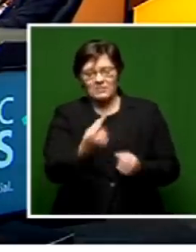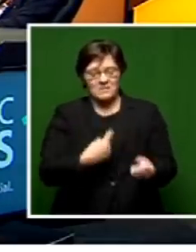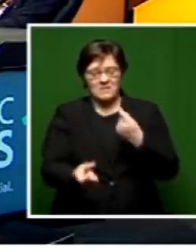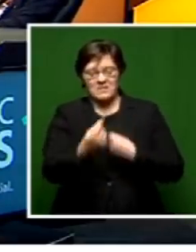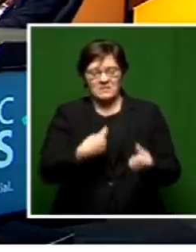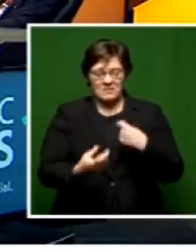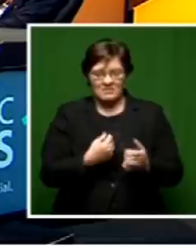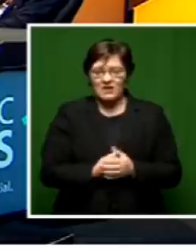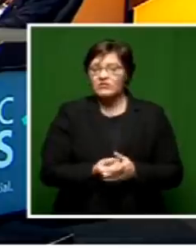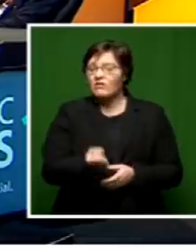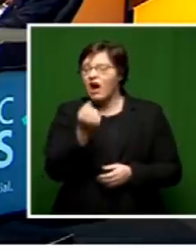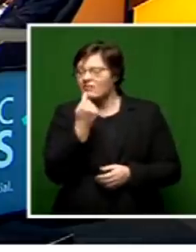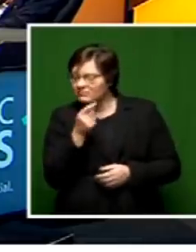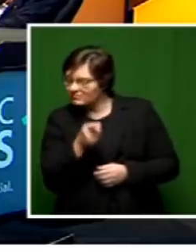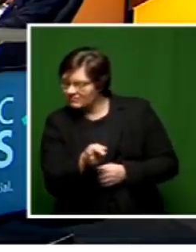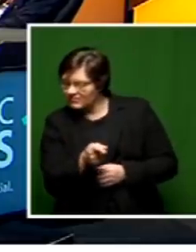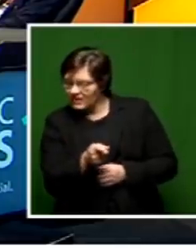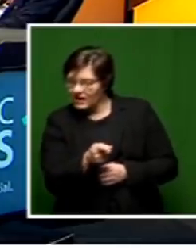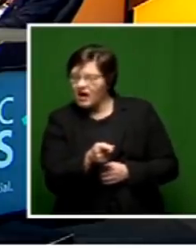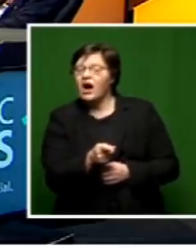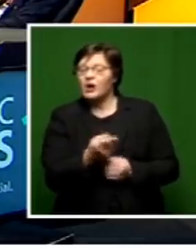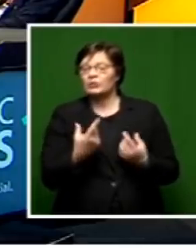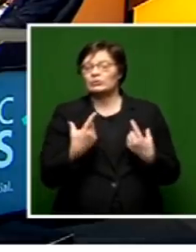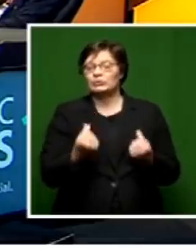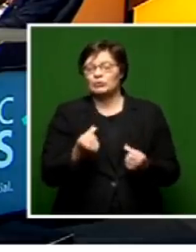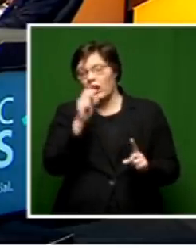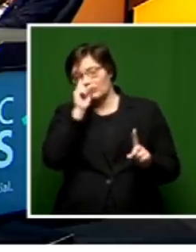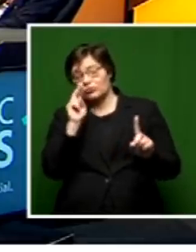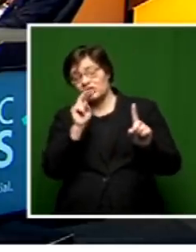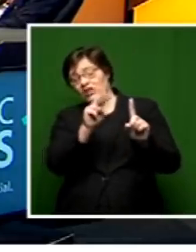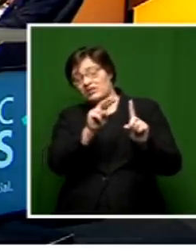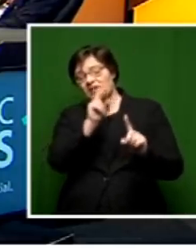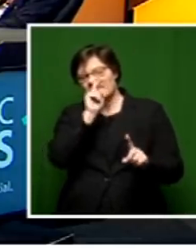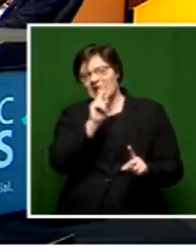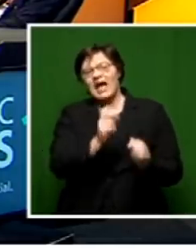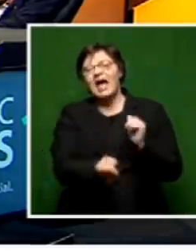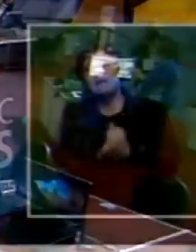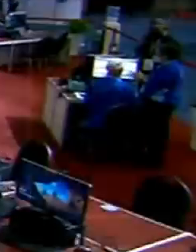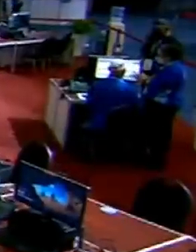do some projections in and amongst all of that. All right, we'll see you after this. Stay tuned.